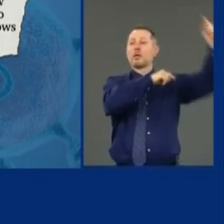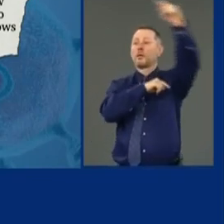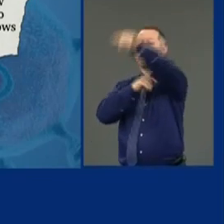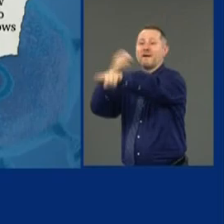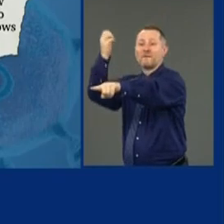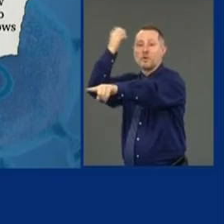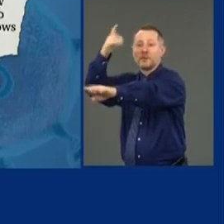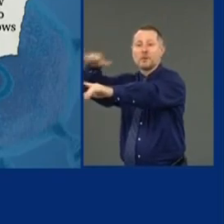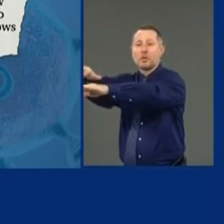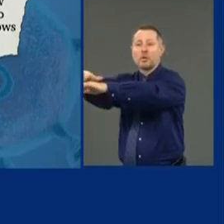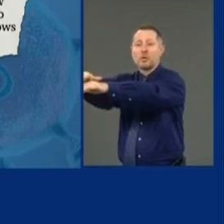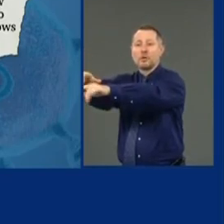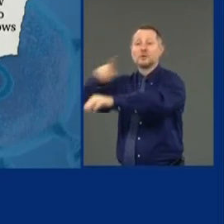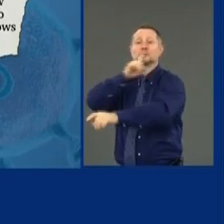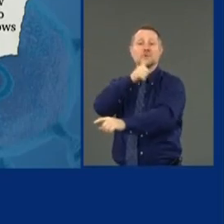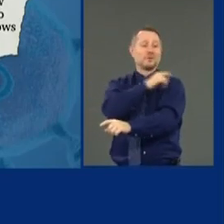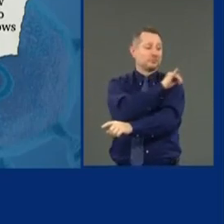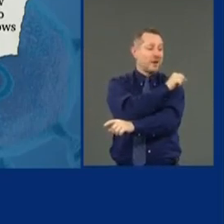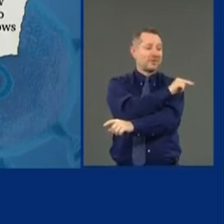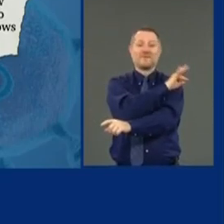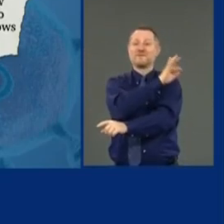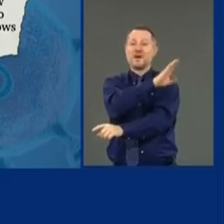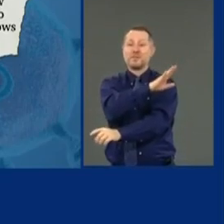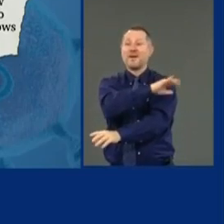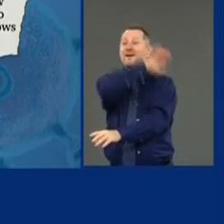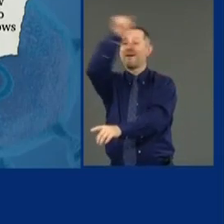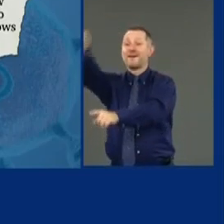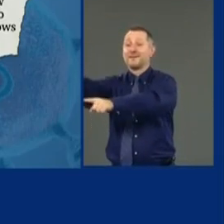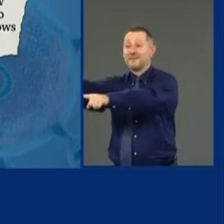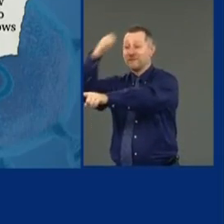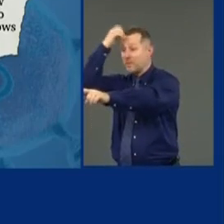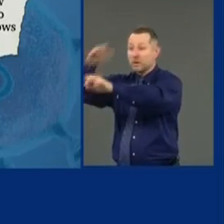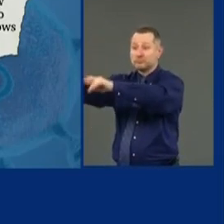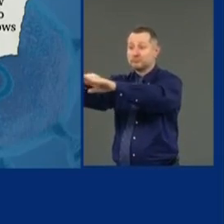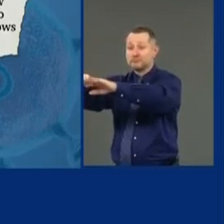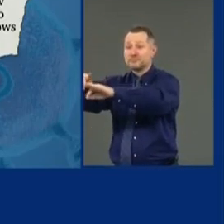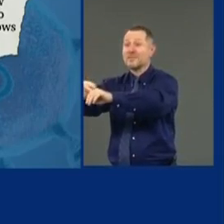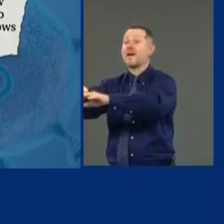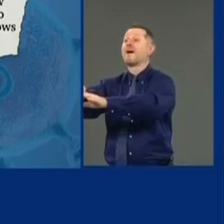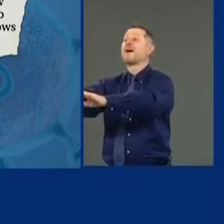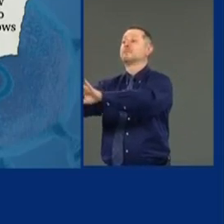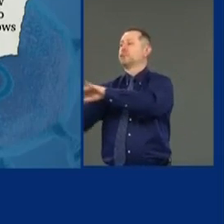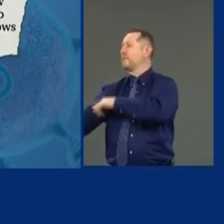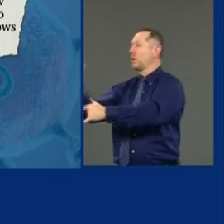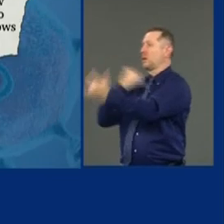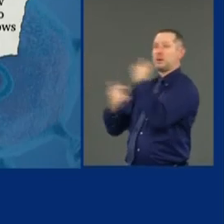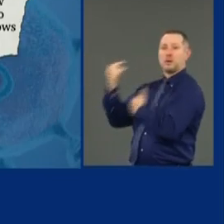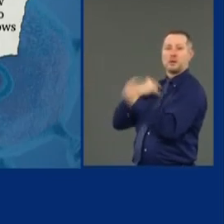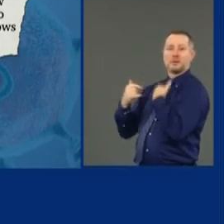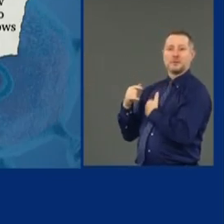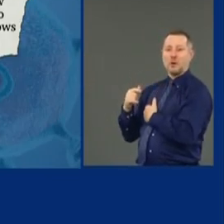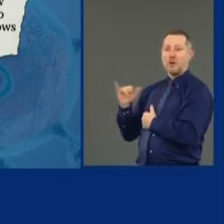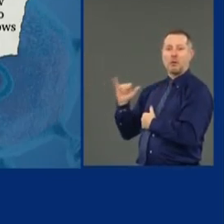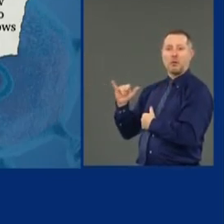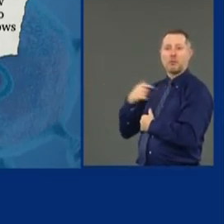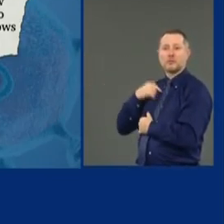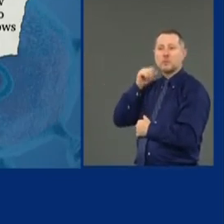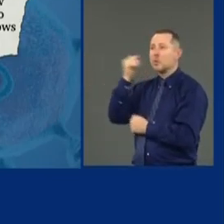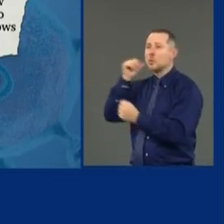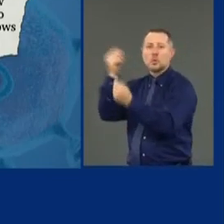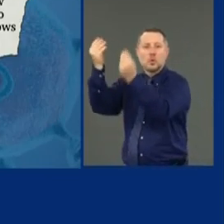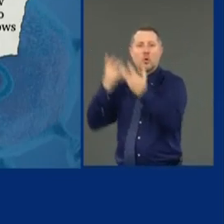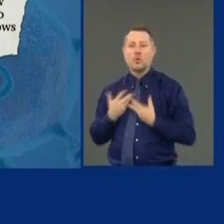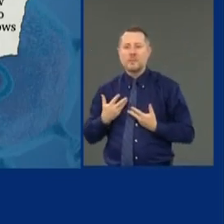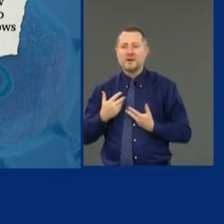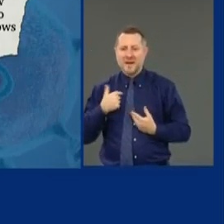January, February, and then came here from Europe. Oh, nobody told us. I know nobody told